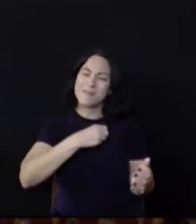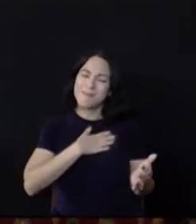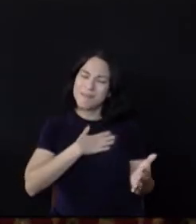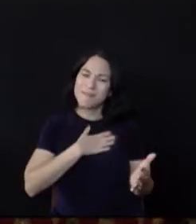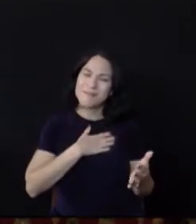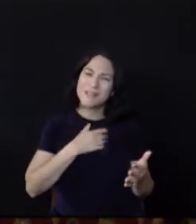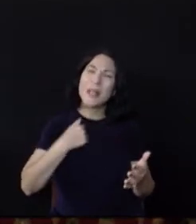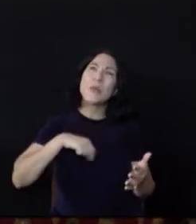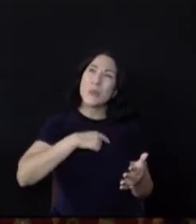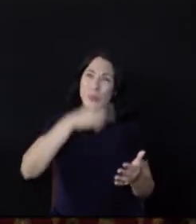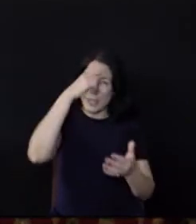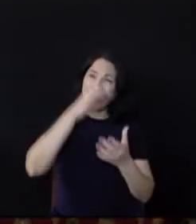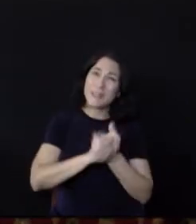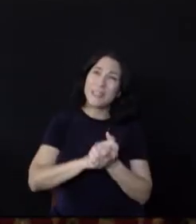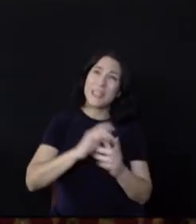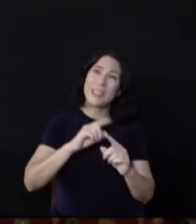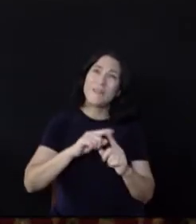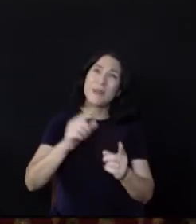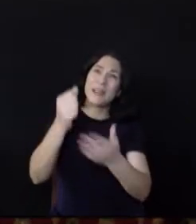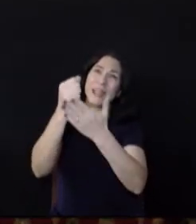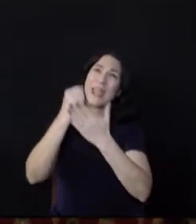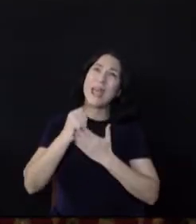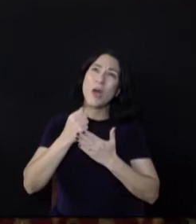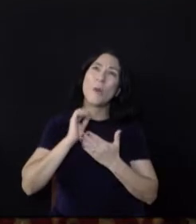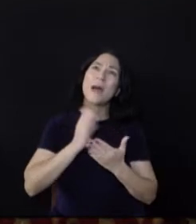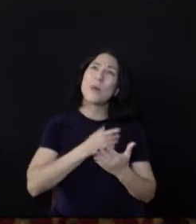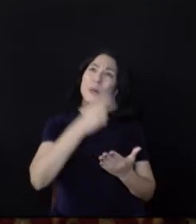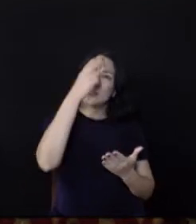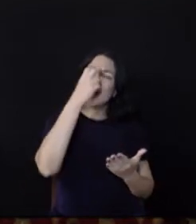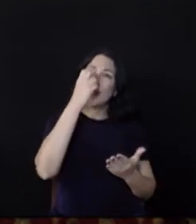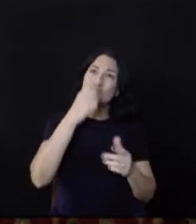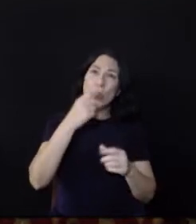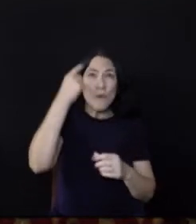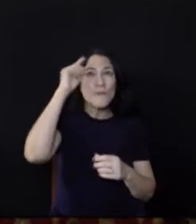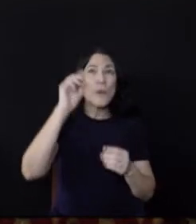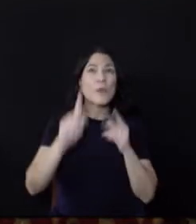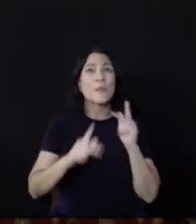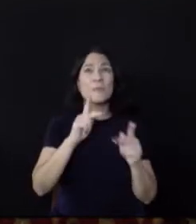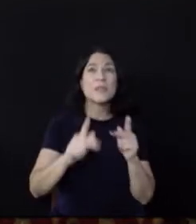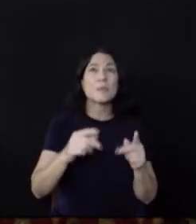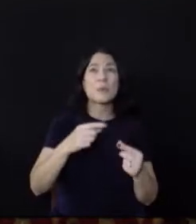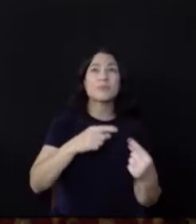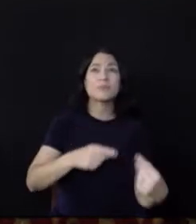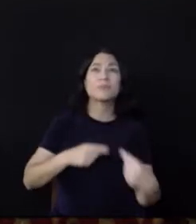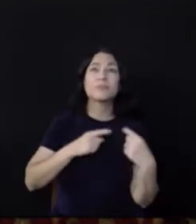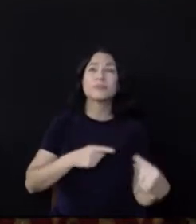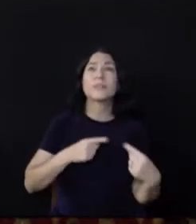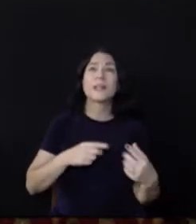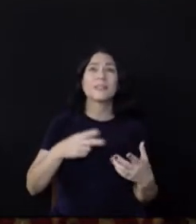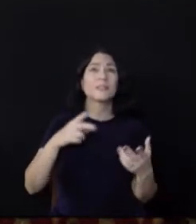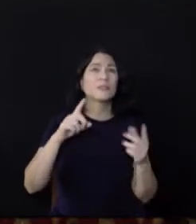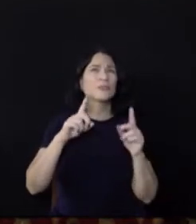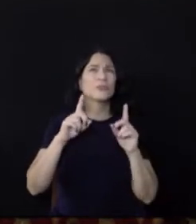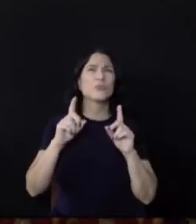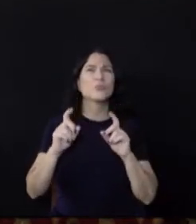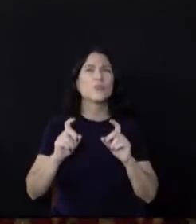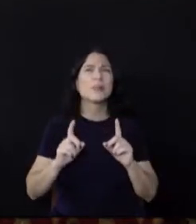help our unbelief. For those who are struggling, for those of us who may be questioning, for those of us